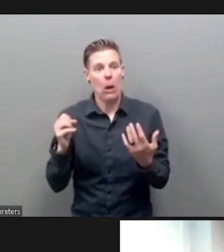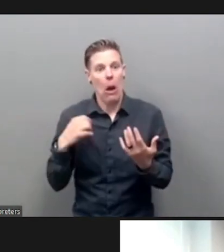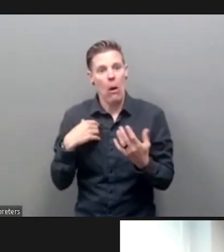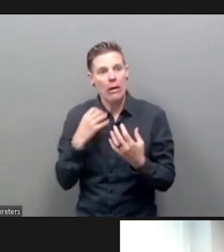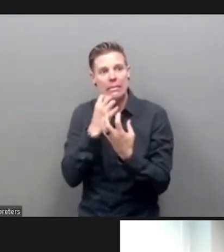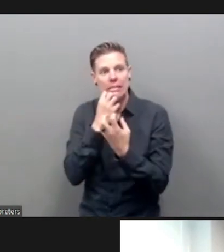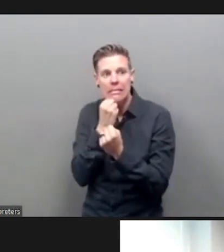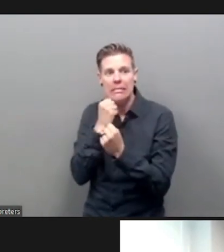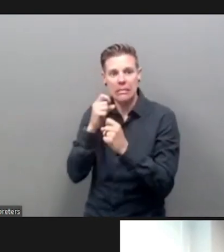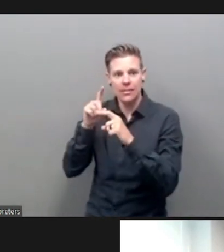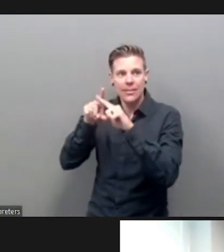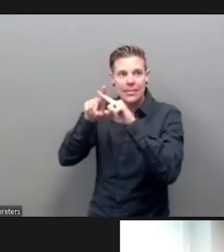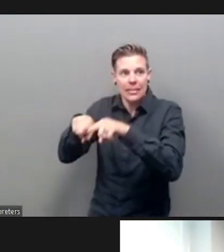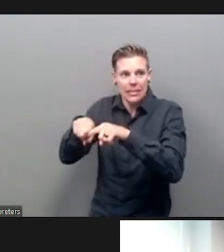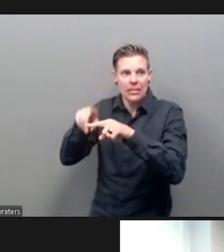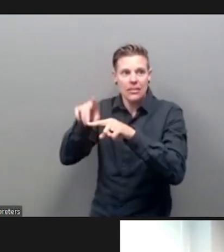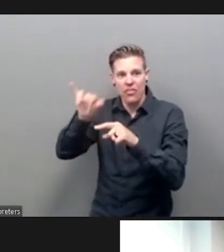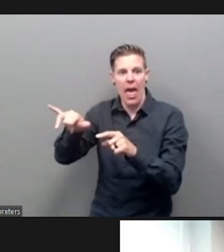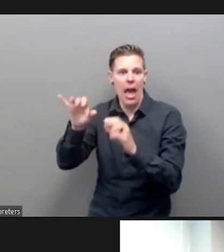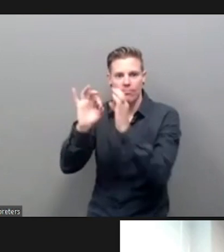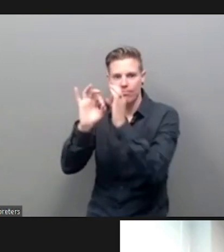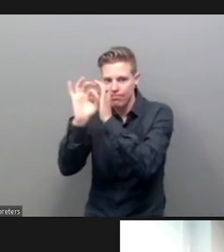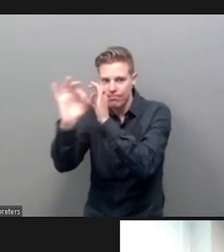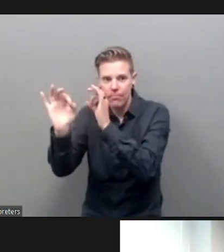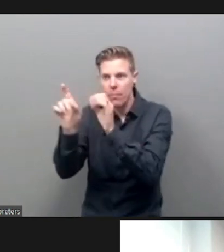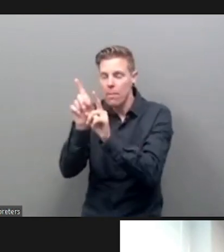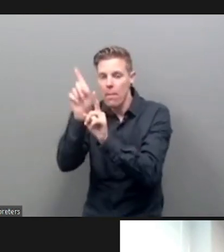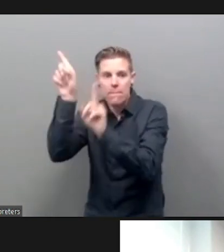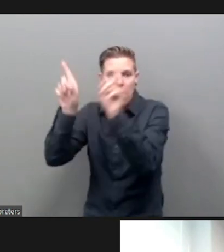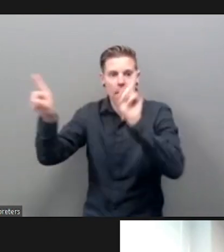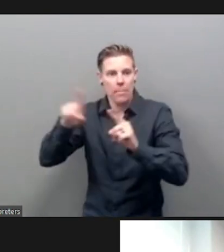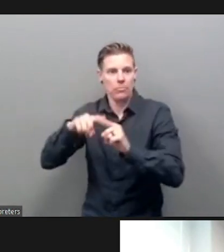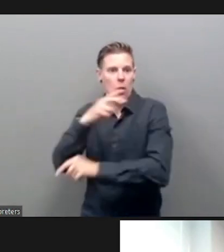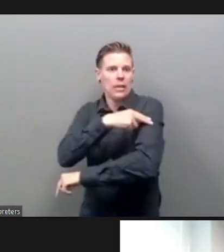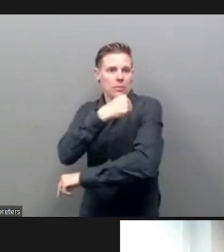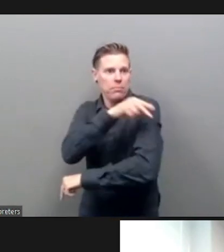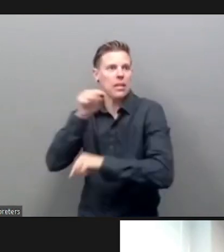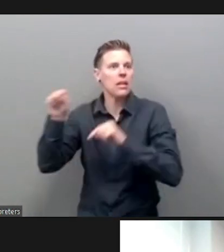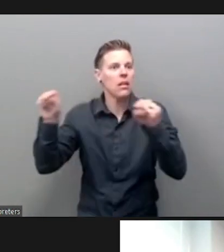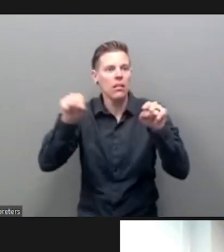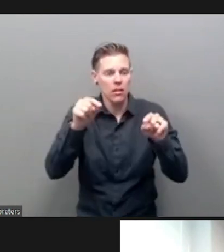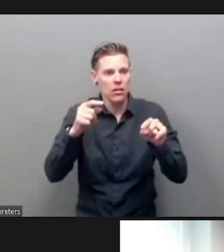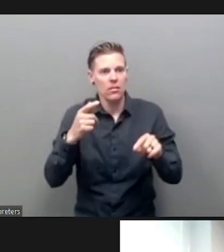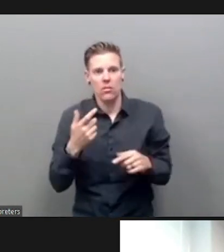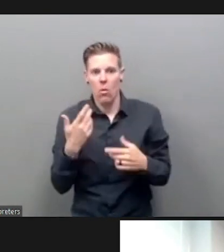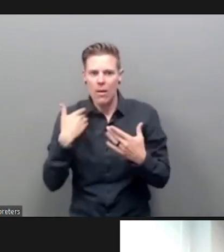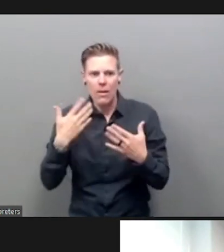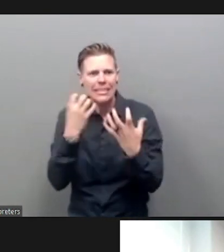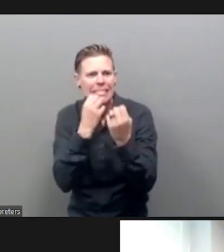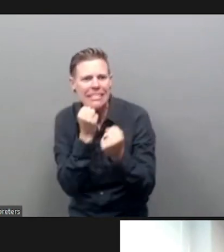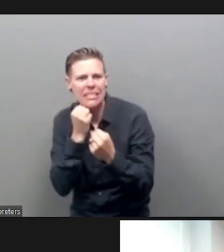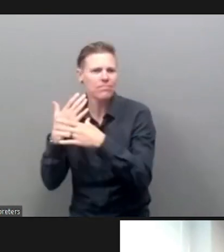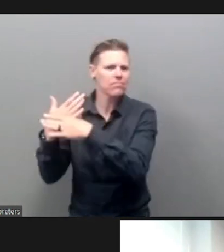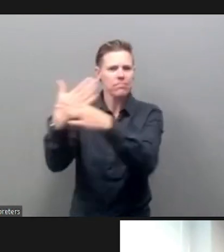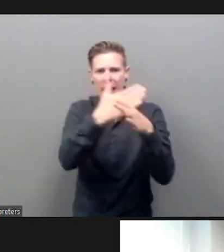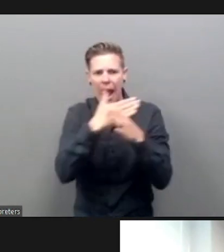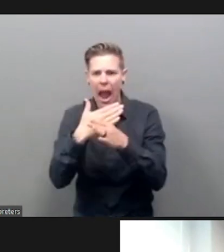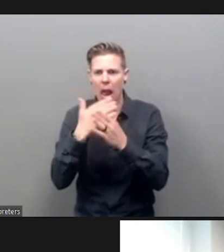and we're able to help each other out. We've had a number of occasions where we've seen an